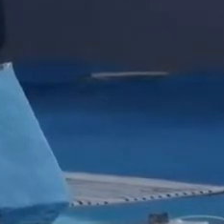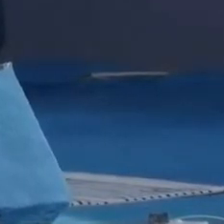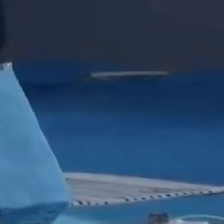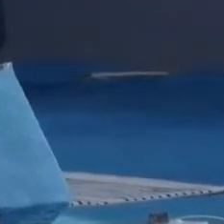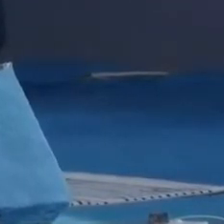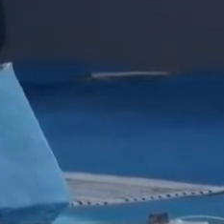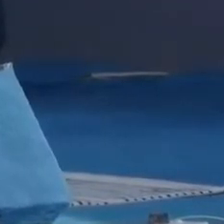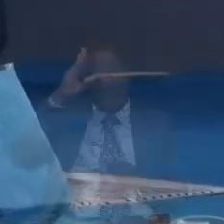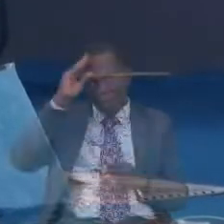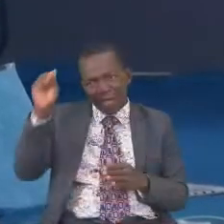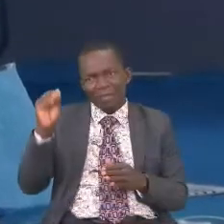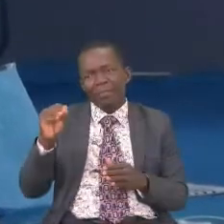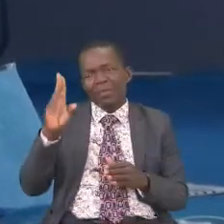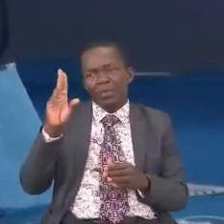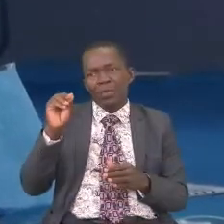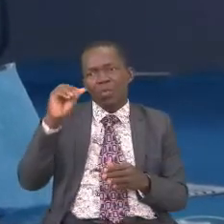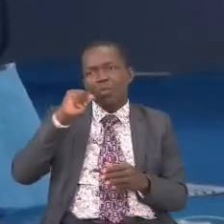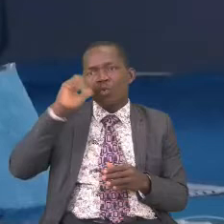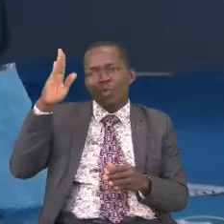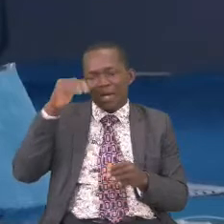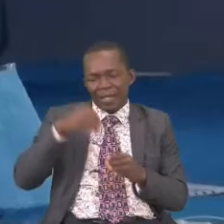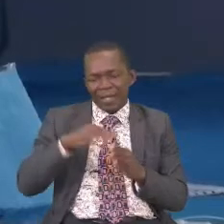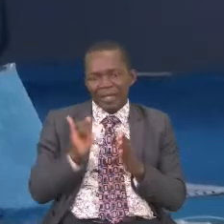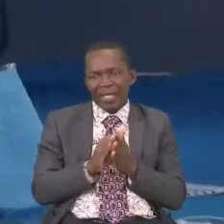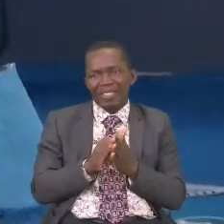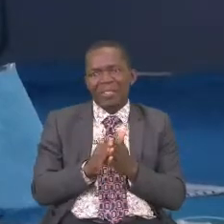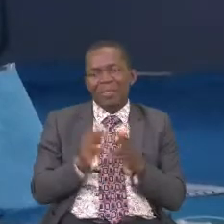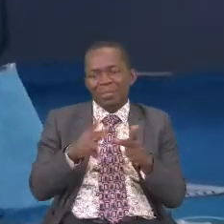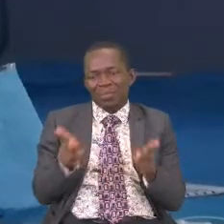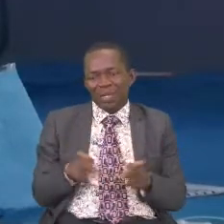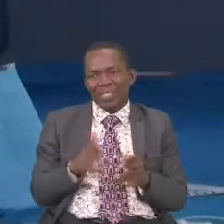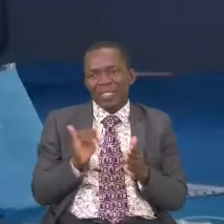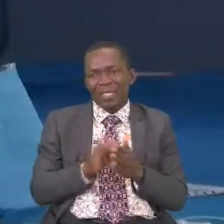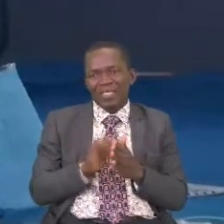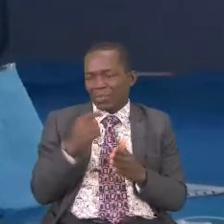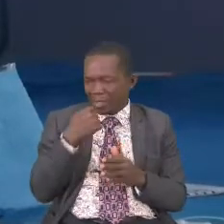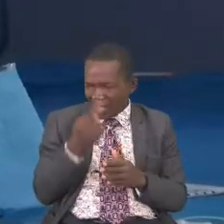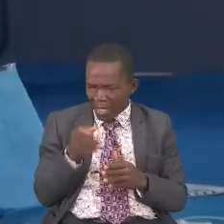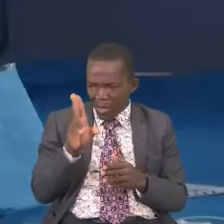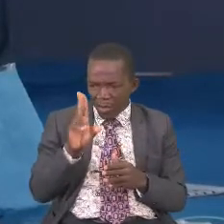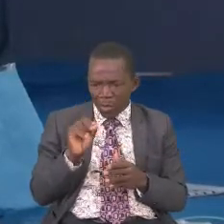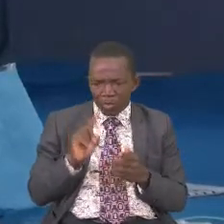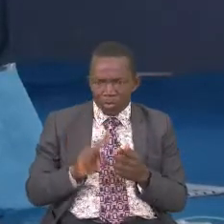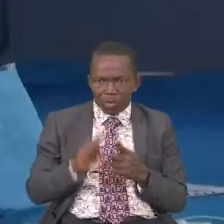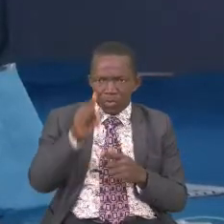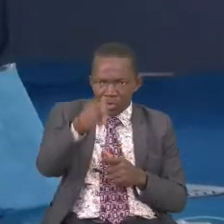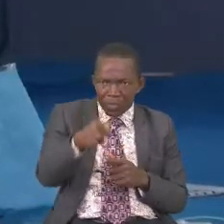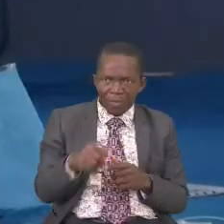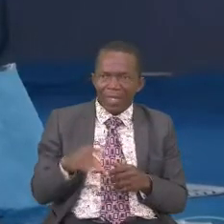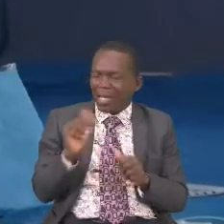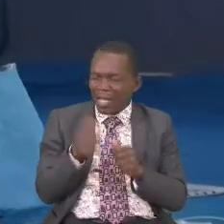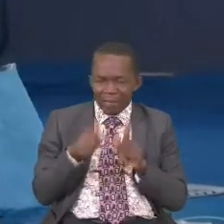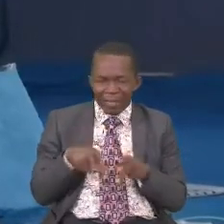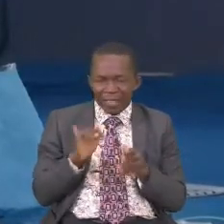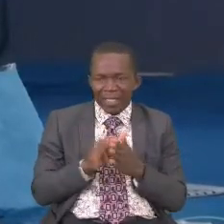man in that community that will say no to you, that will be able to stand before you, that anyone you talk